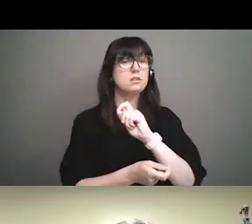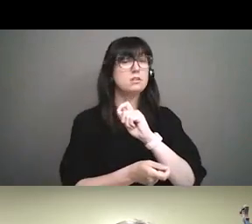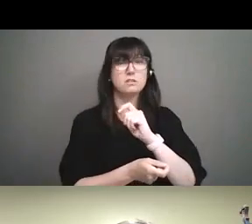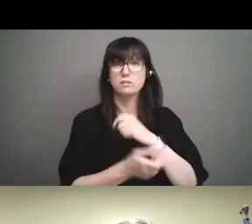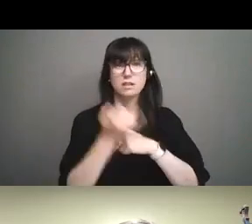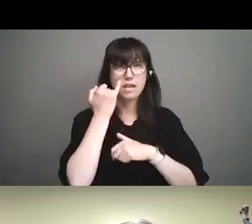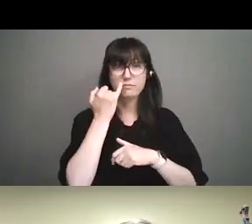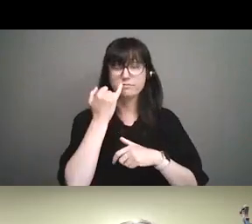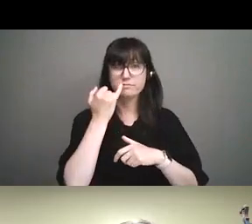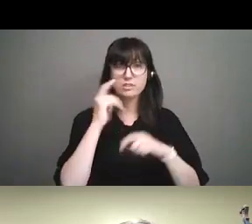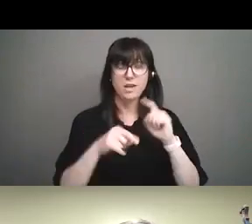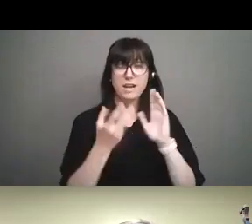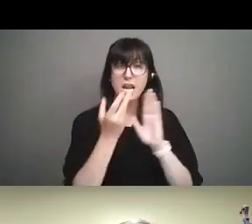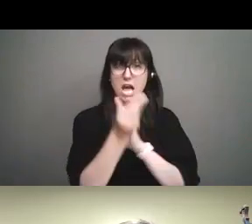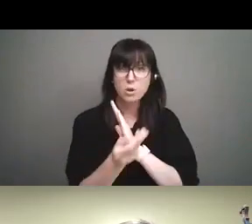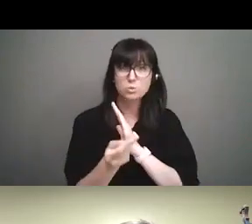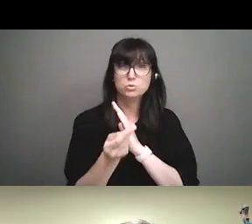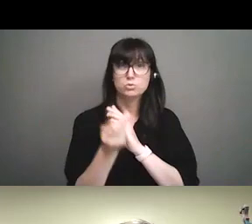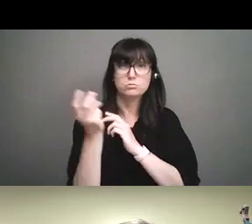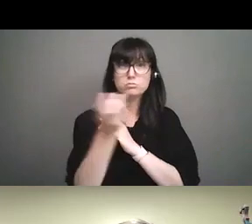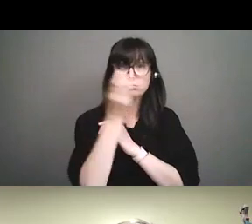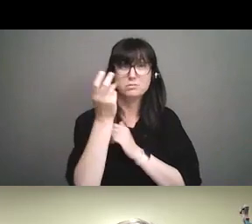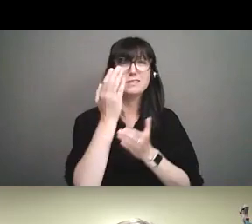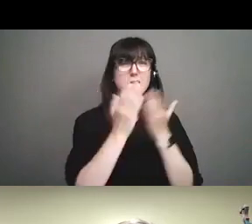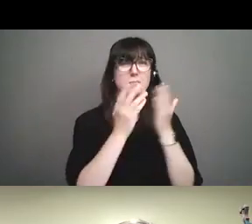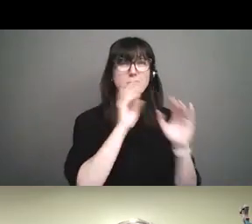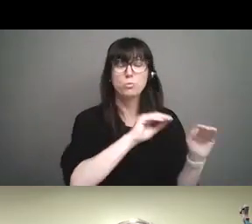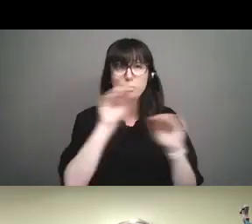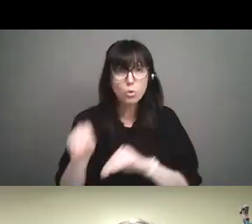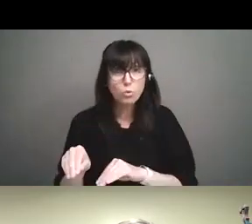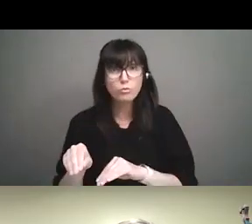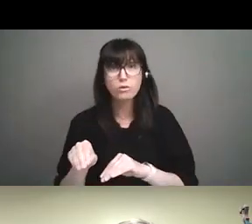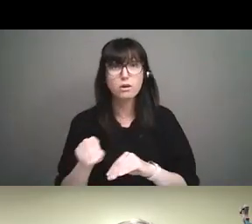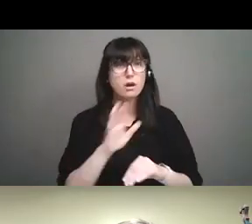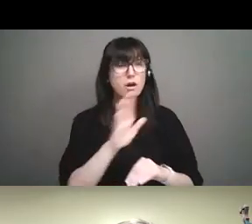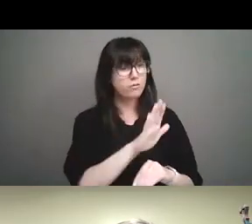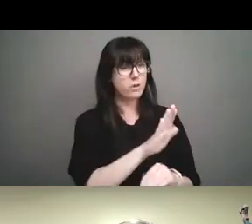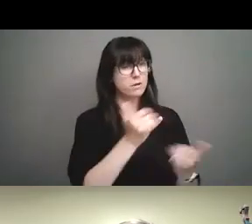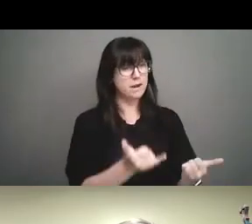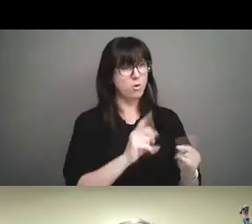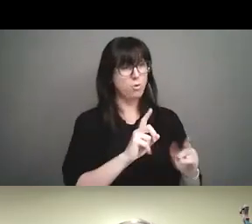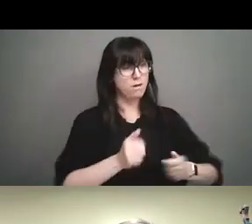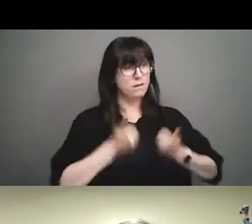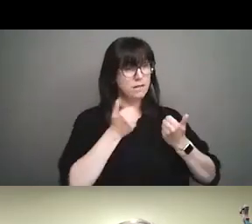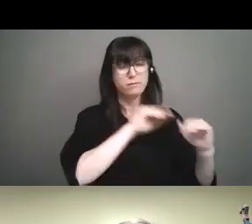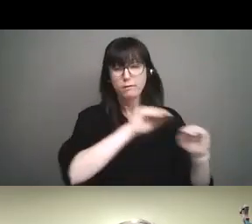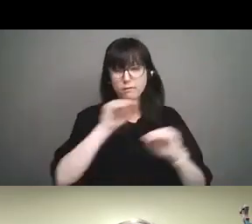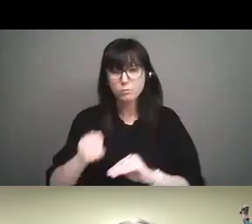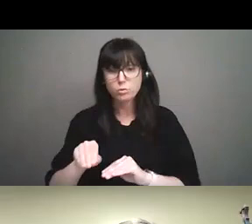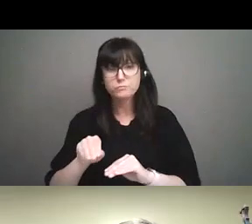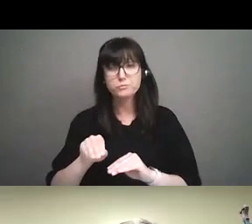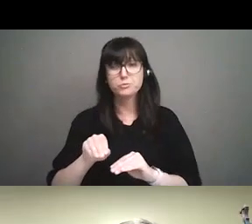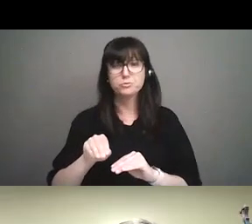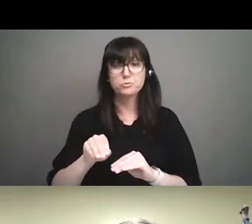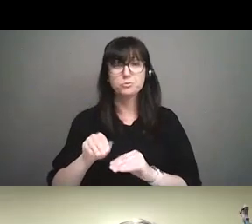mobility, individuals will change residence, perhaps move from their previous community to supposedly be